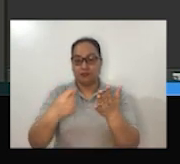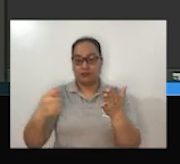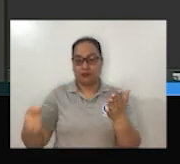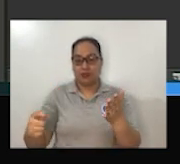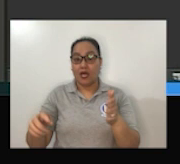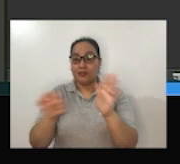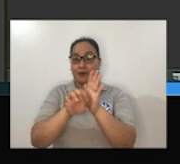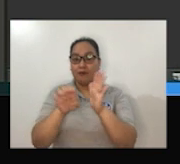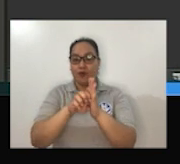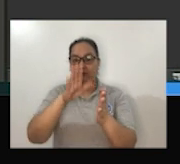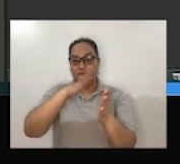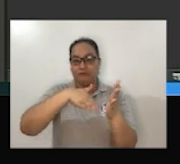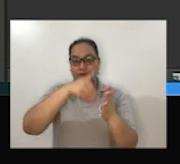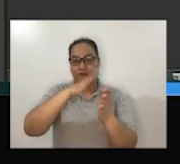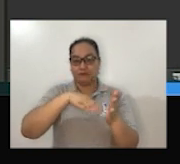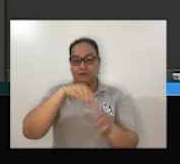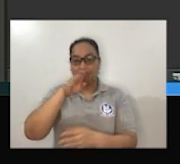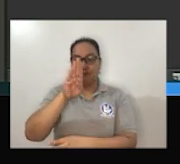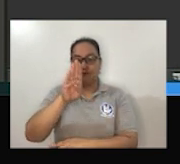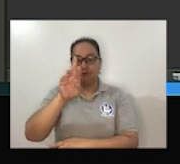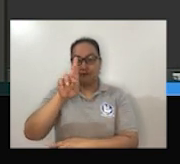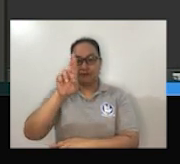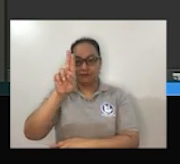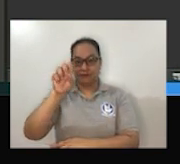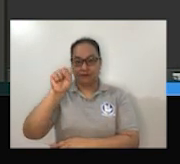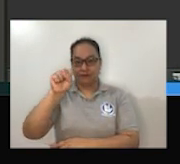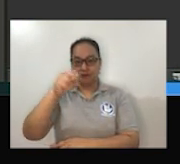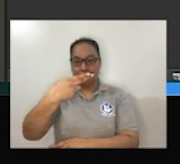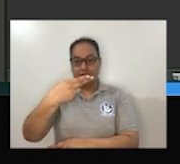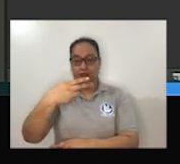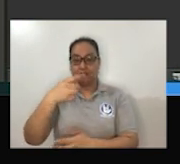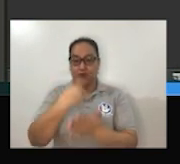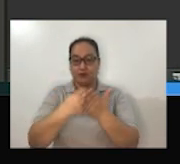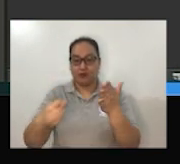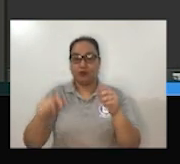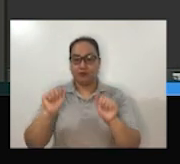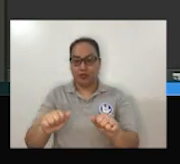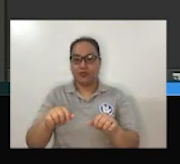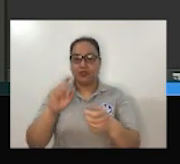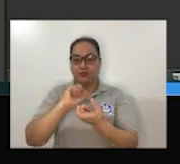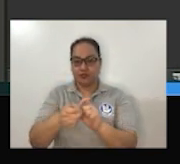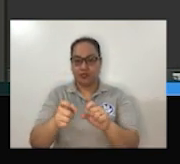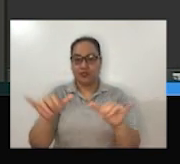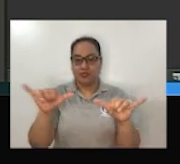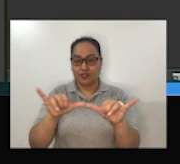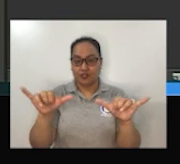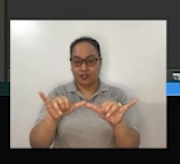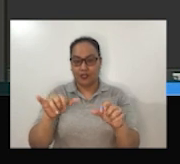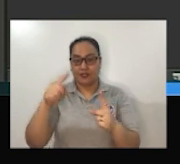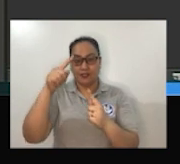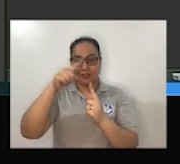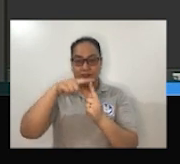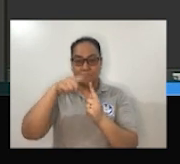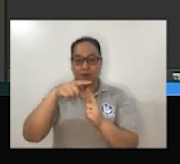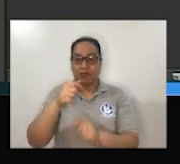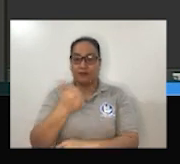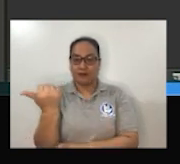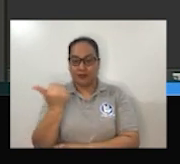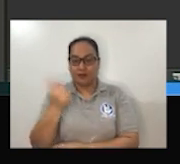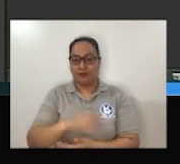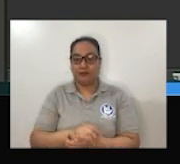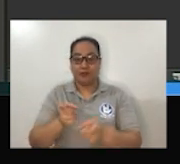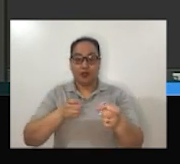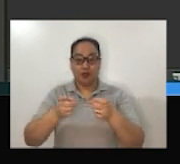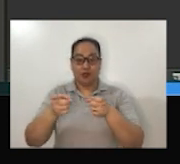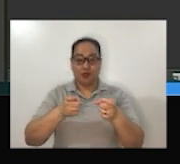you are using the brush tool, you'll be able to change the brush size, brush tip, and more.